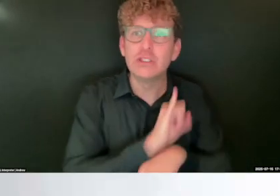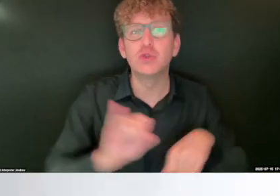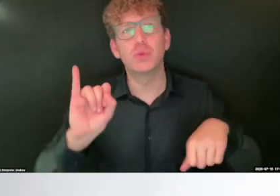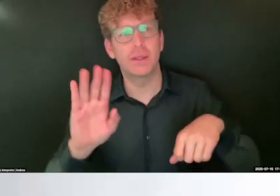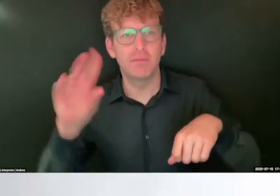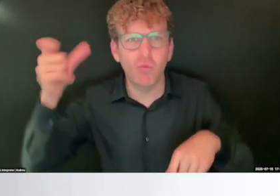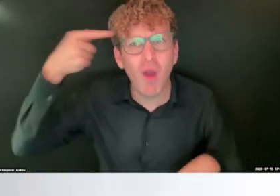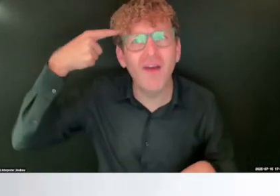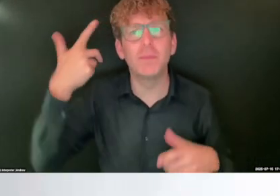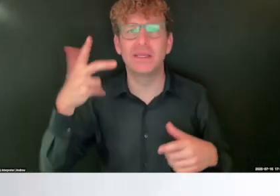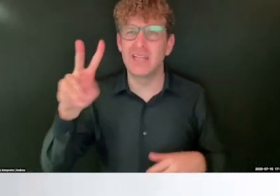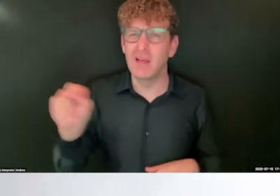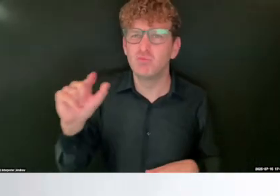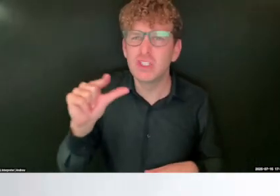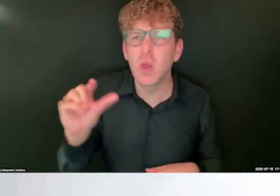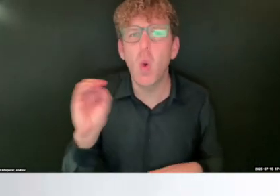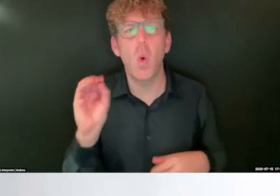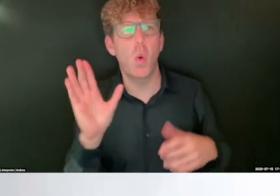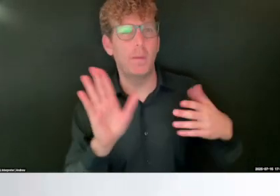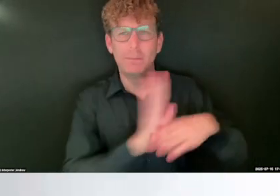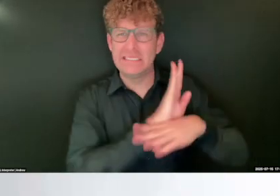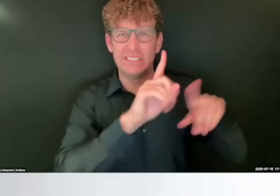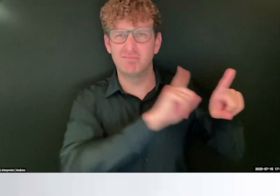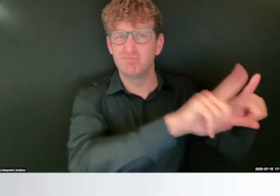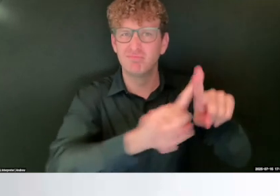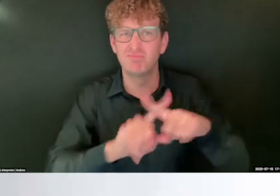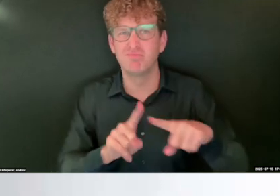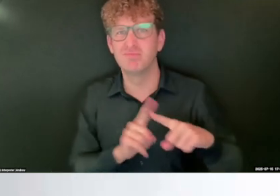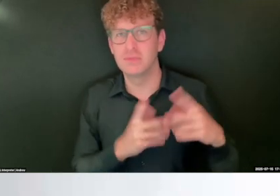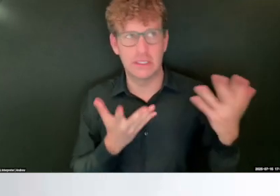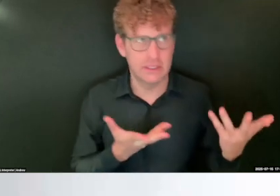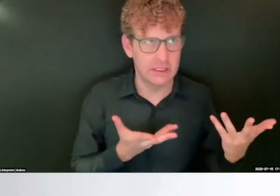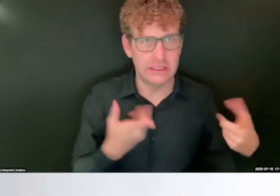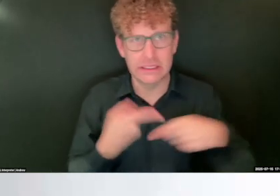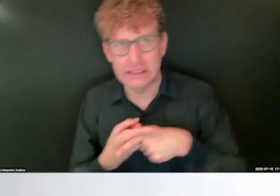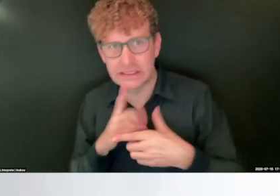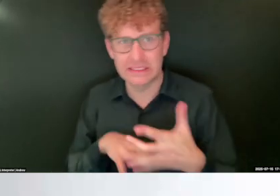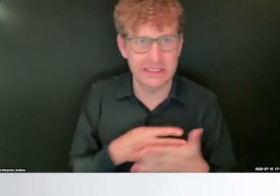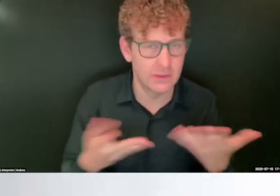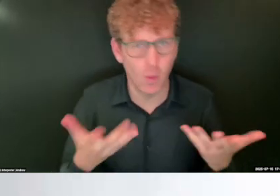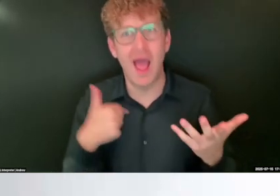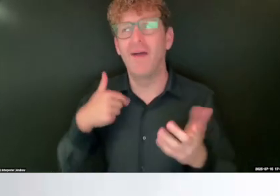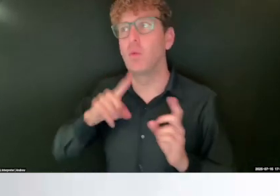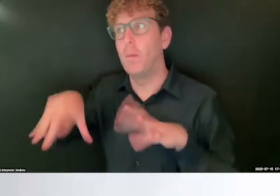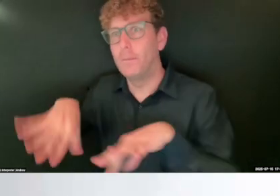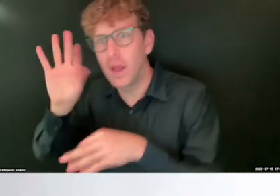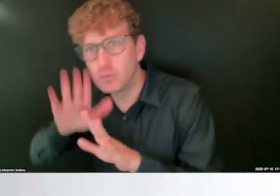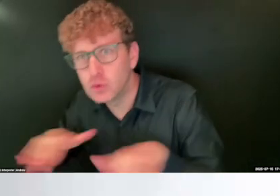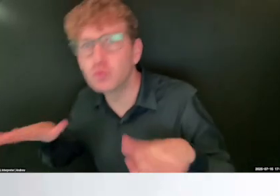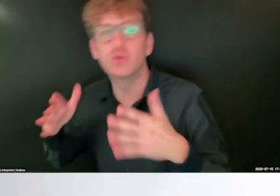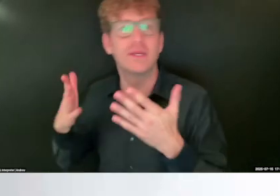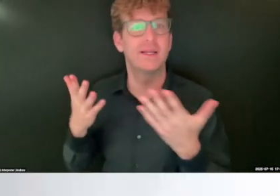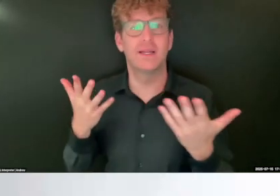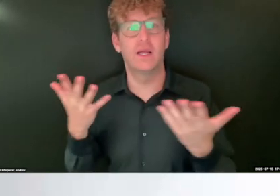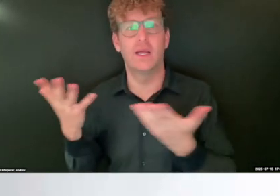to work and pick up kids, and we understand. So CARB continues to host monthly